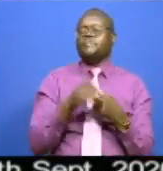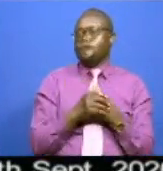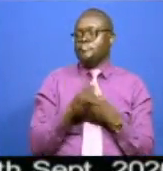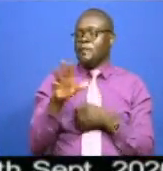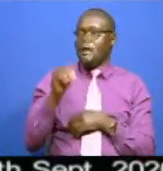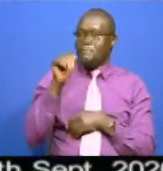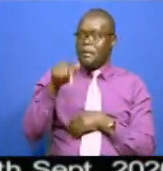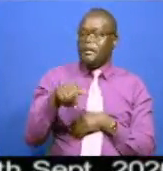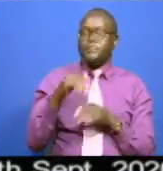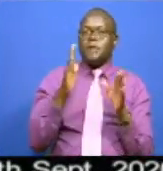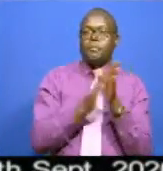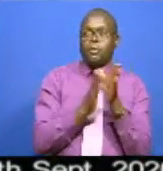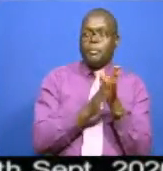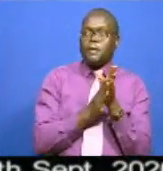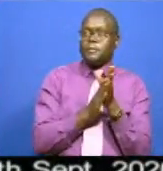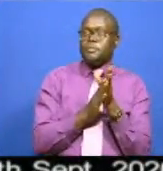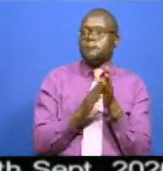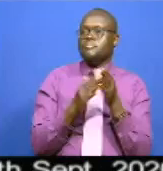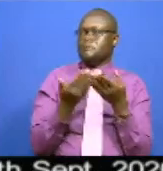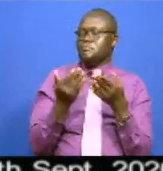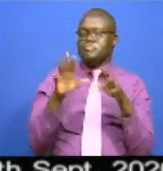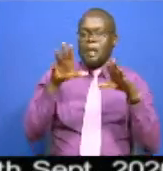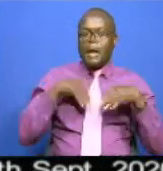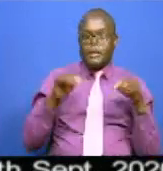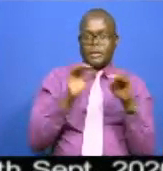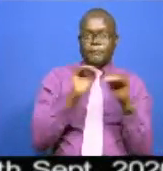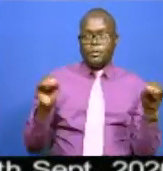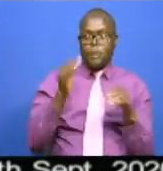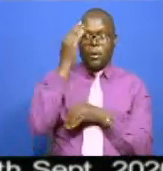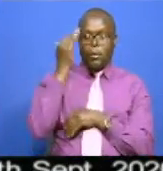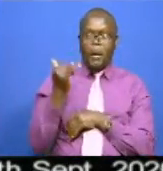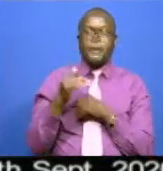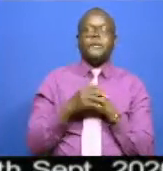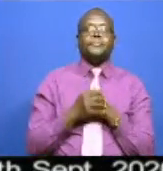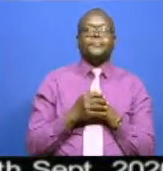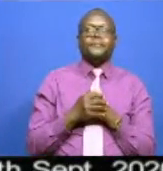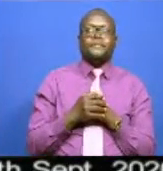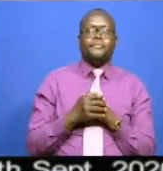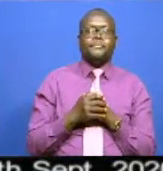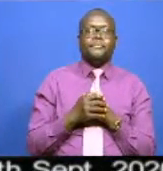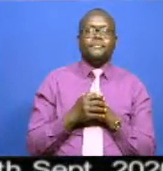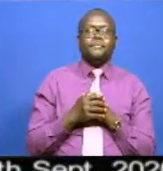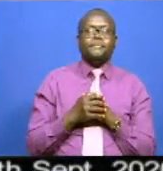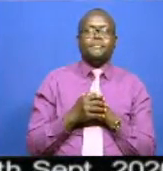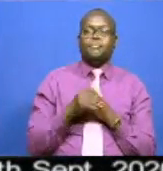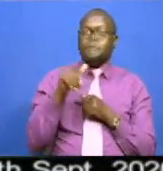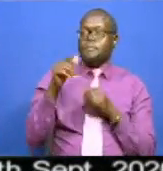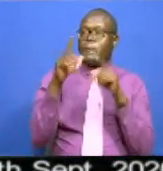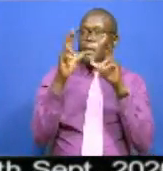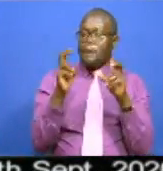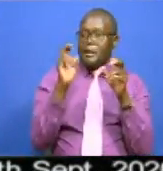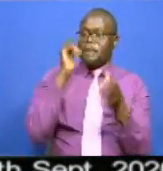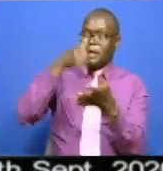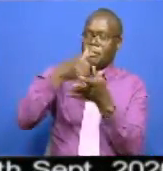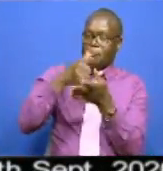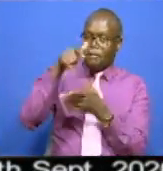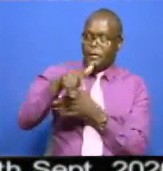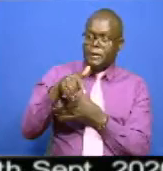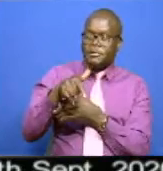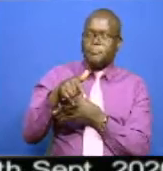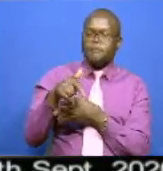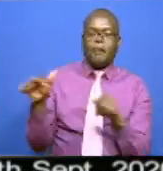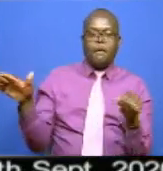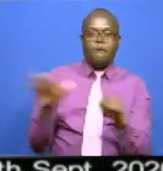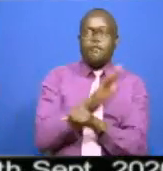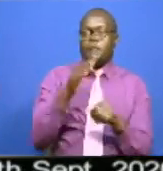the proposed recommendations inadmissible for the following reasons. One, The matter contained in the proposed amendment was